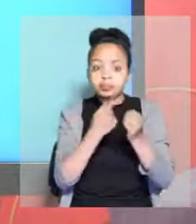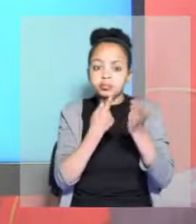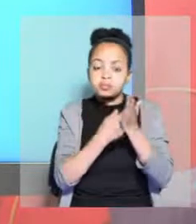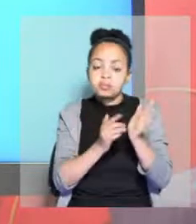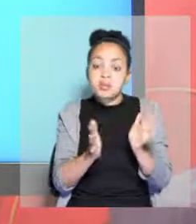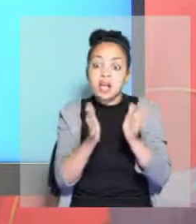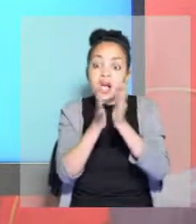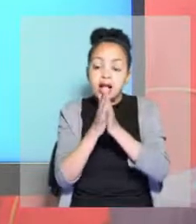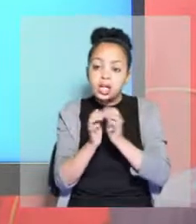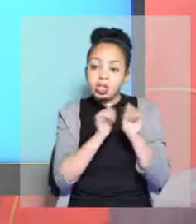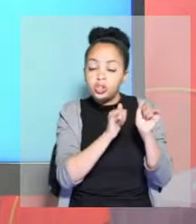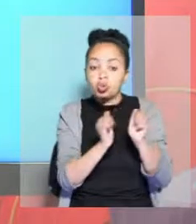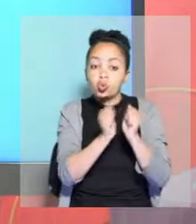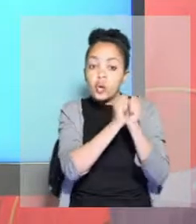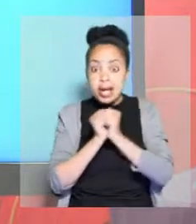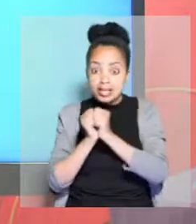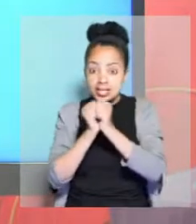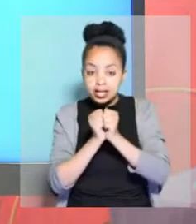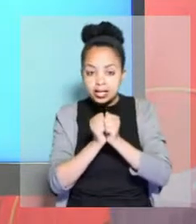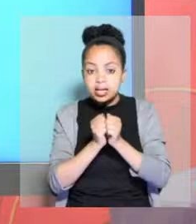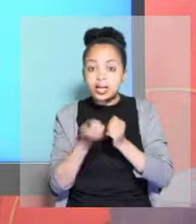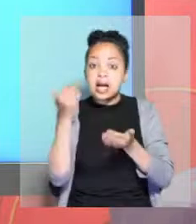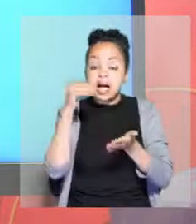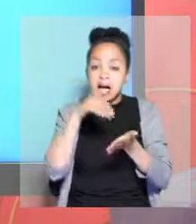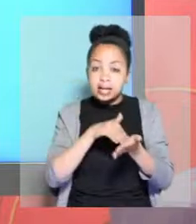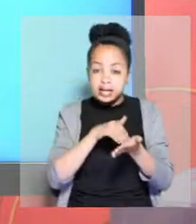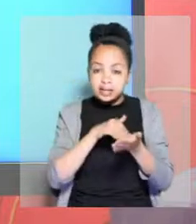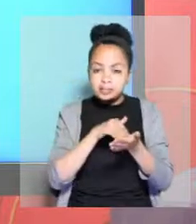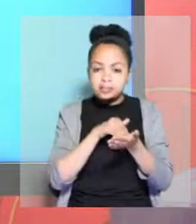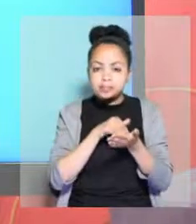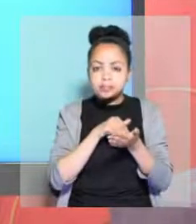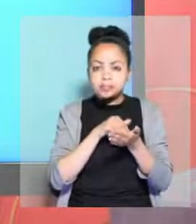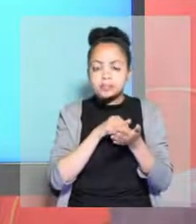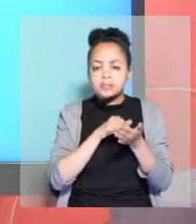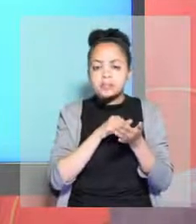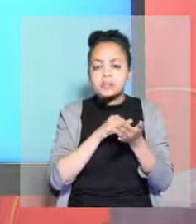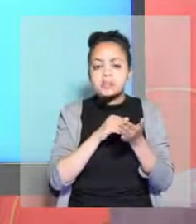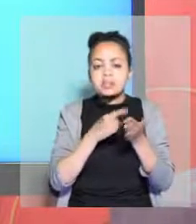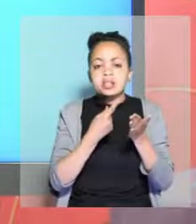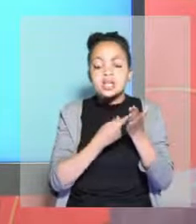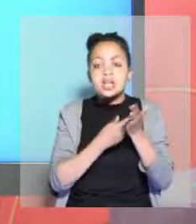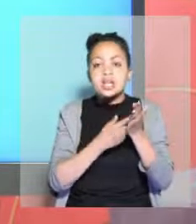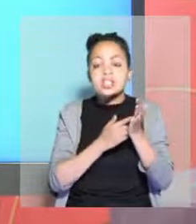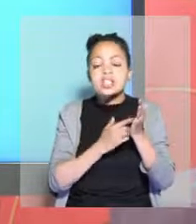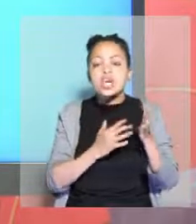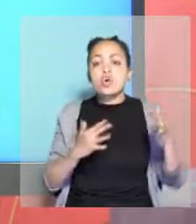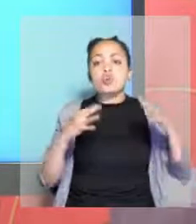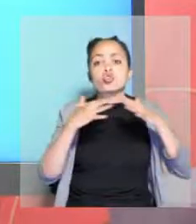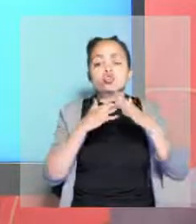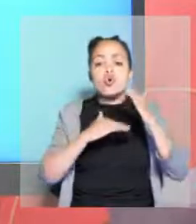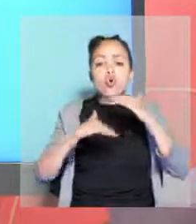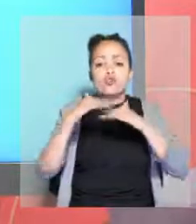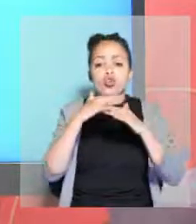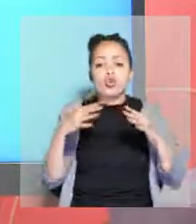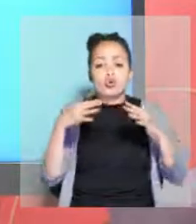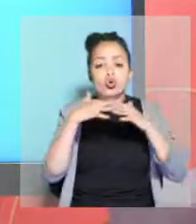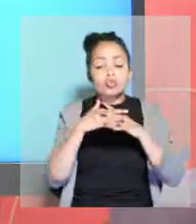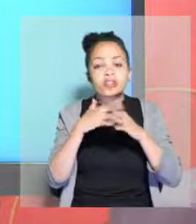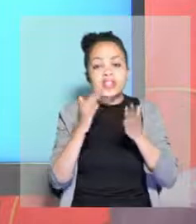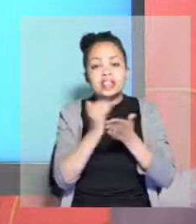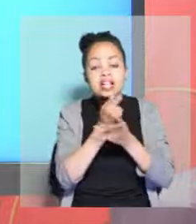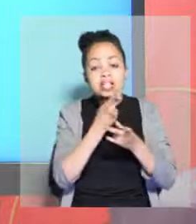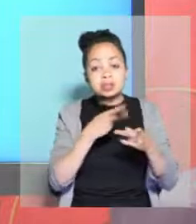held together. And again, there is a crossover. Only crossover can be takes